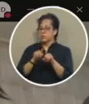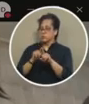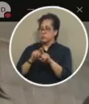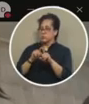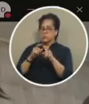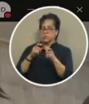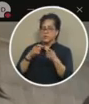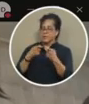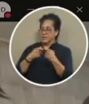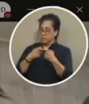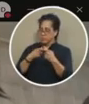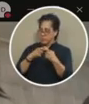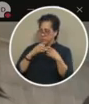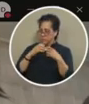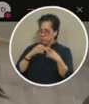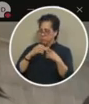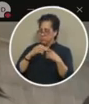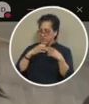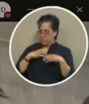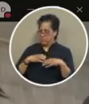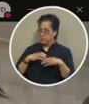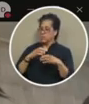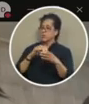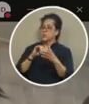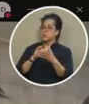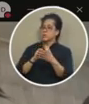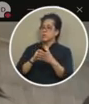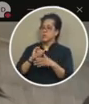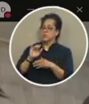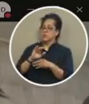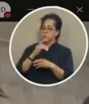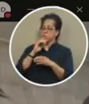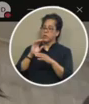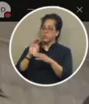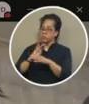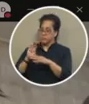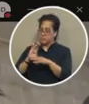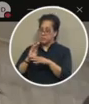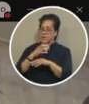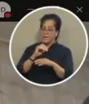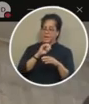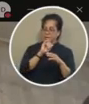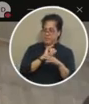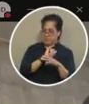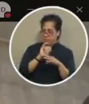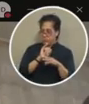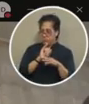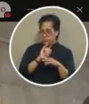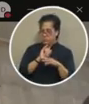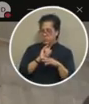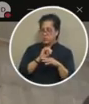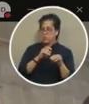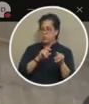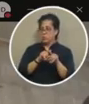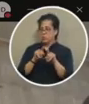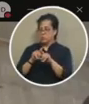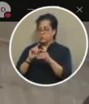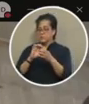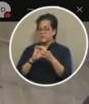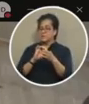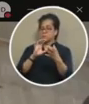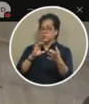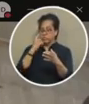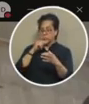electric customers as they relate to late penalties for commercial and industrial customers, and disconnection